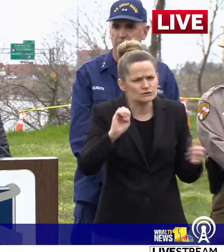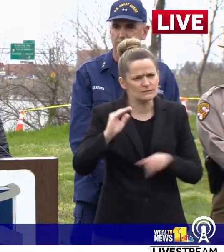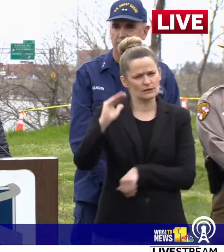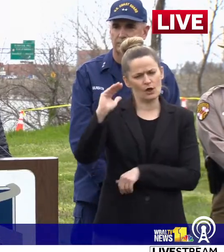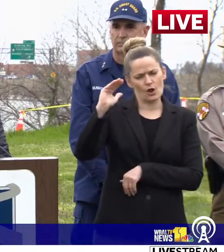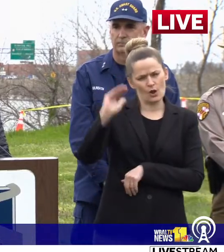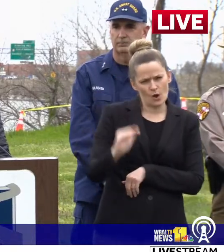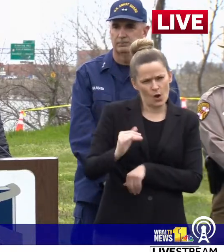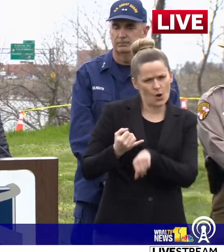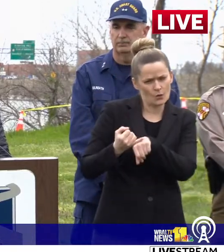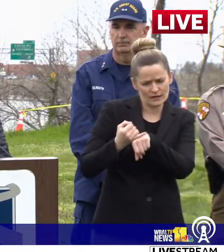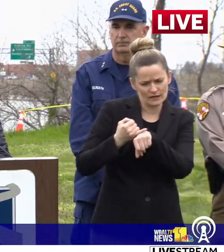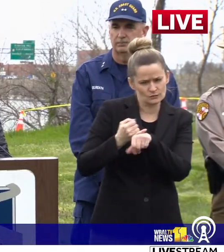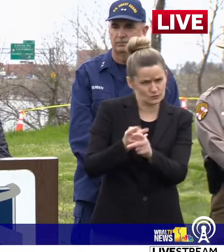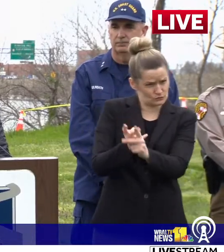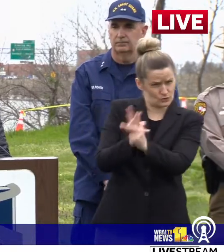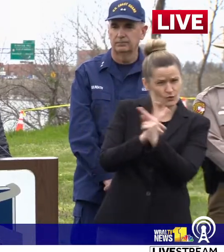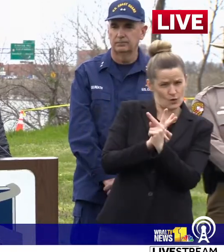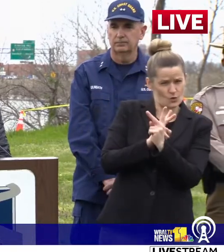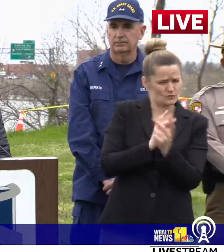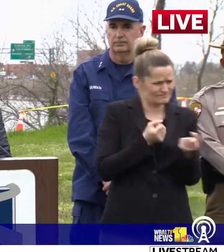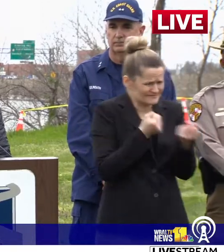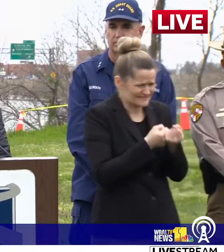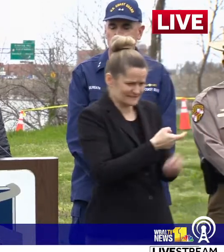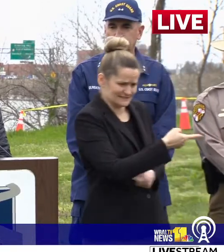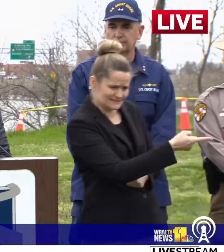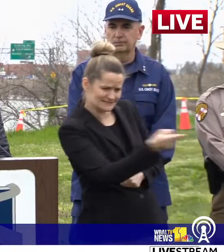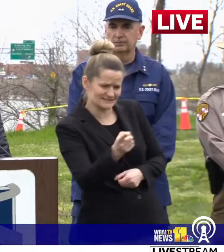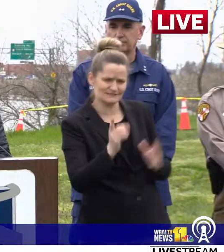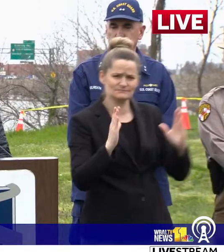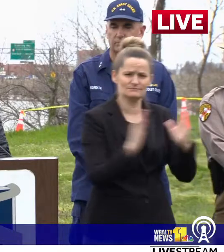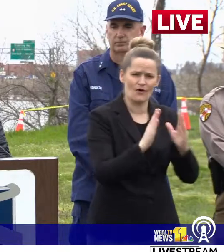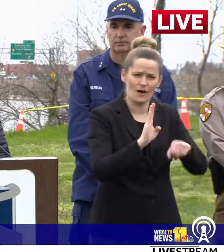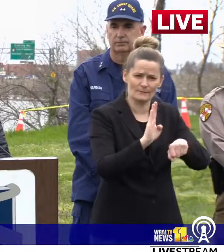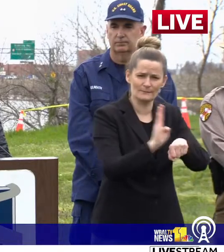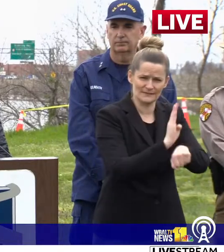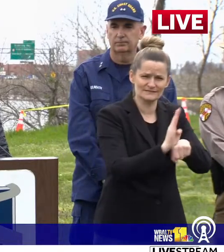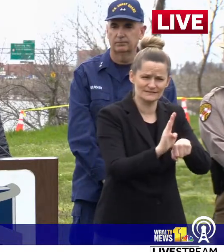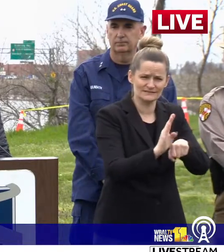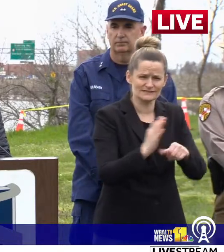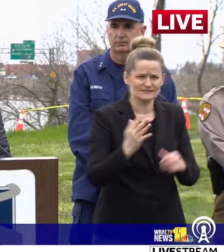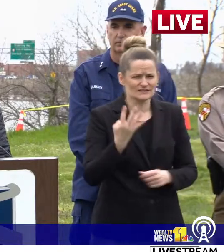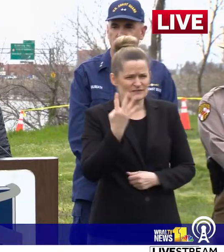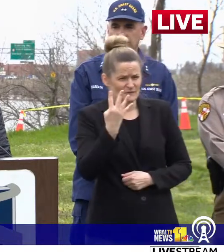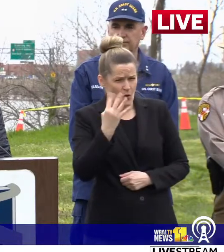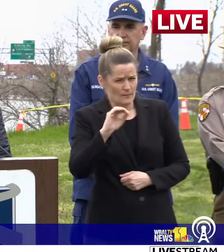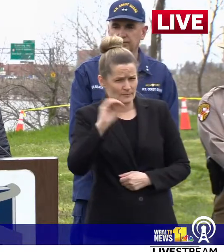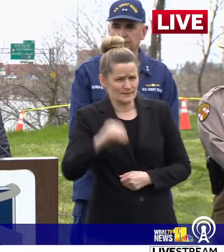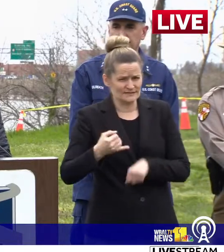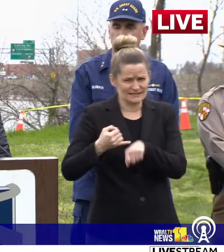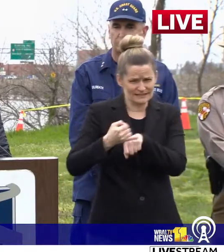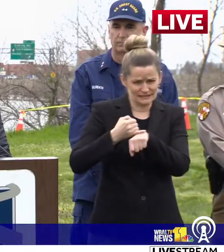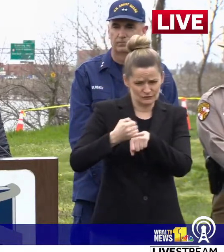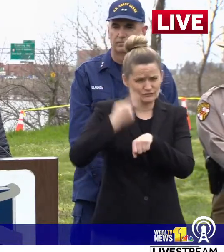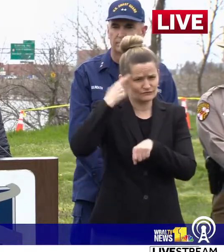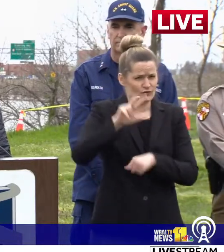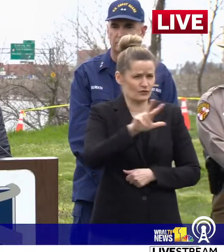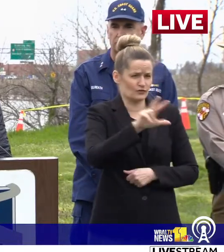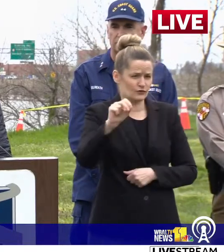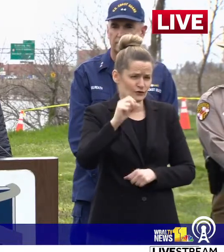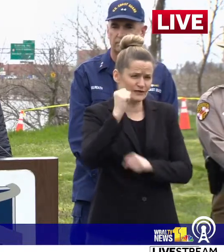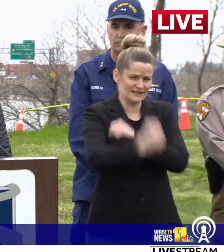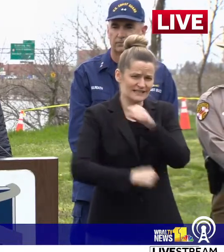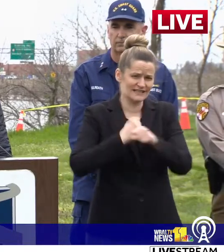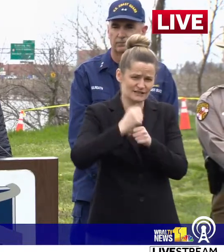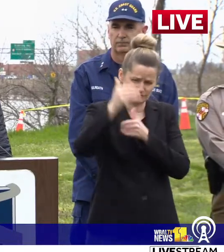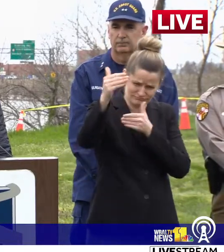businesses, 4% over 30 years. And a grace period during the first year, so small businesses can do everything they